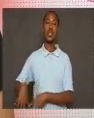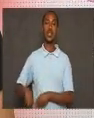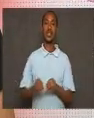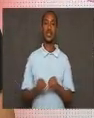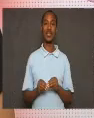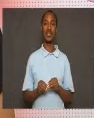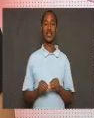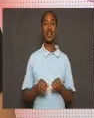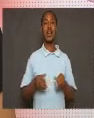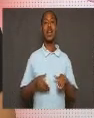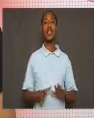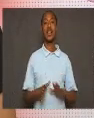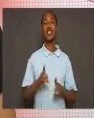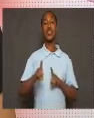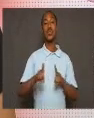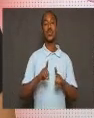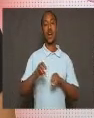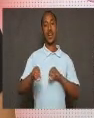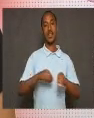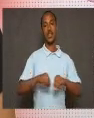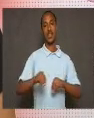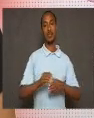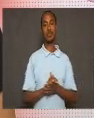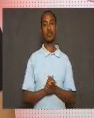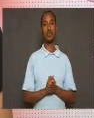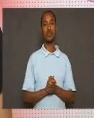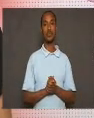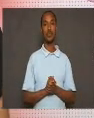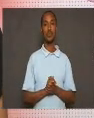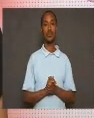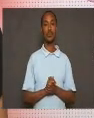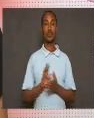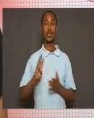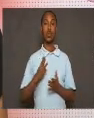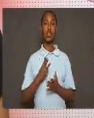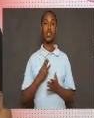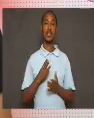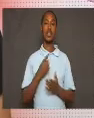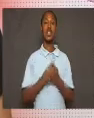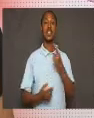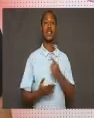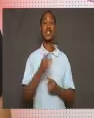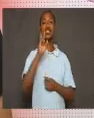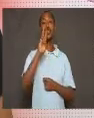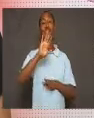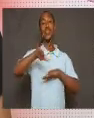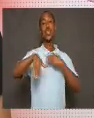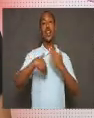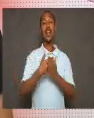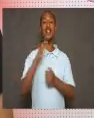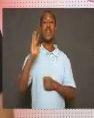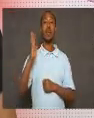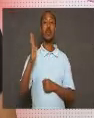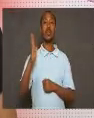Students, let us do an activity. We just discussed two general